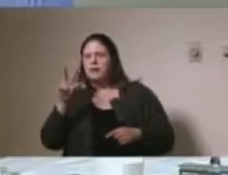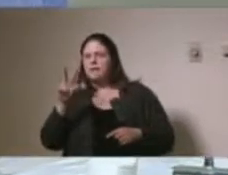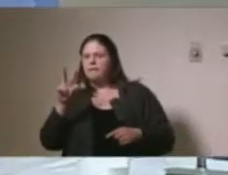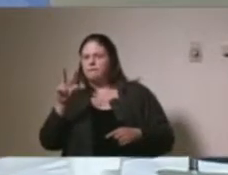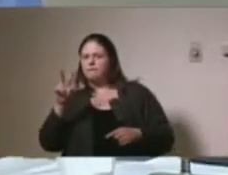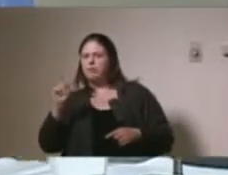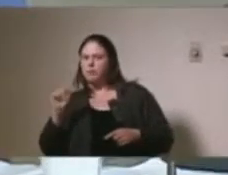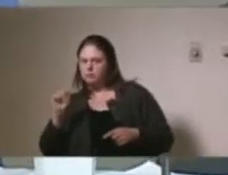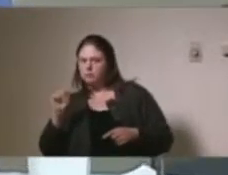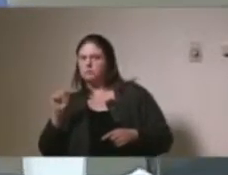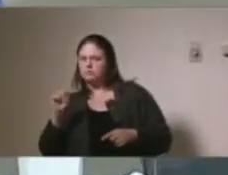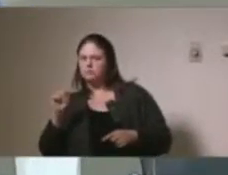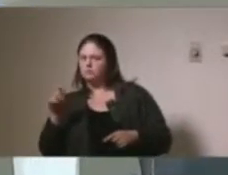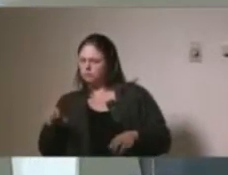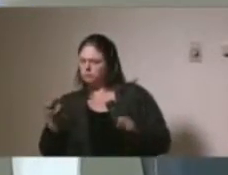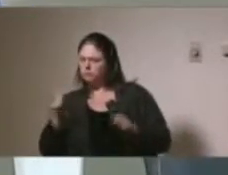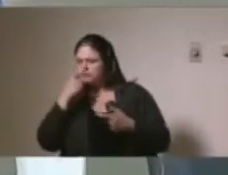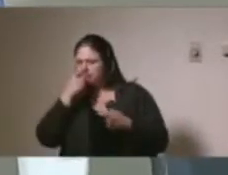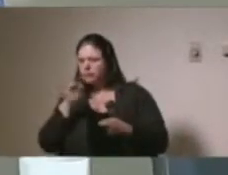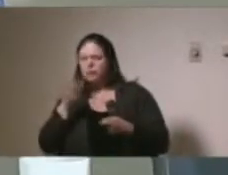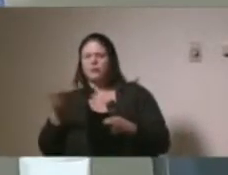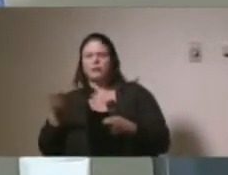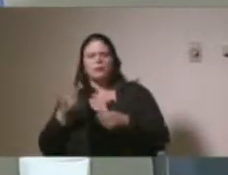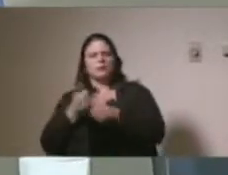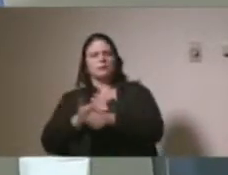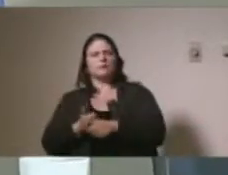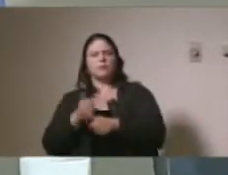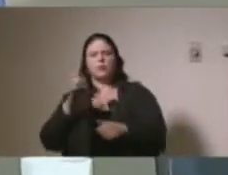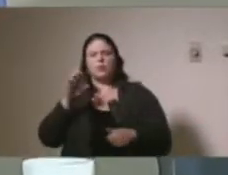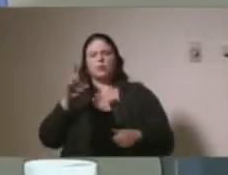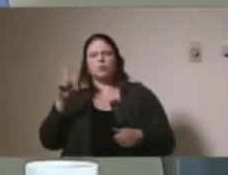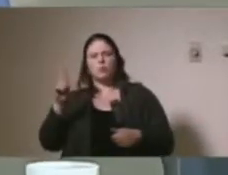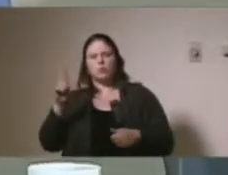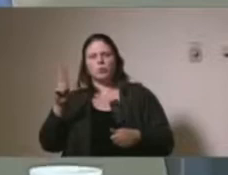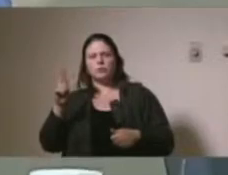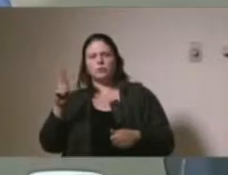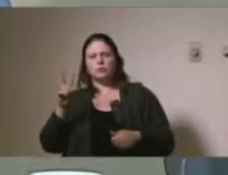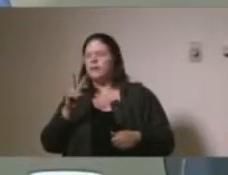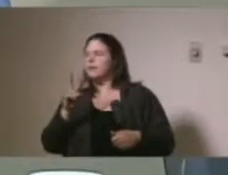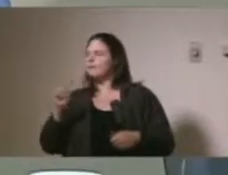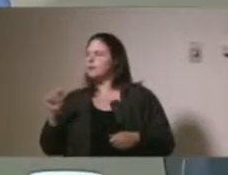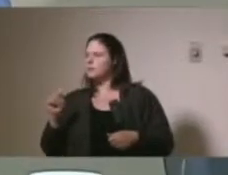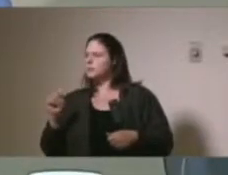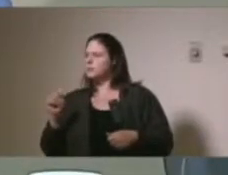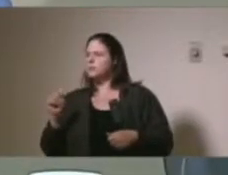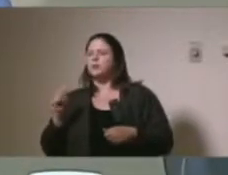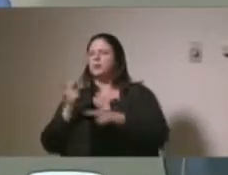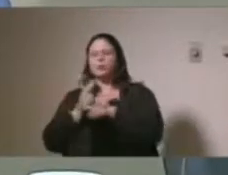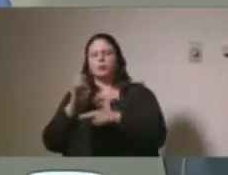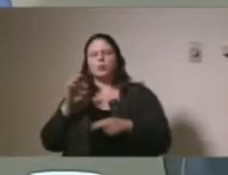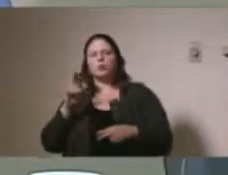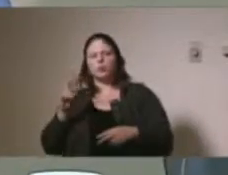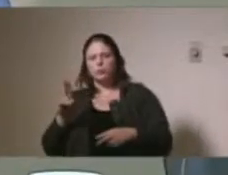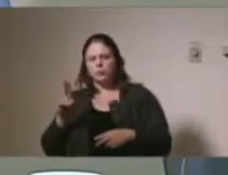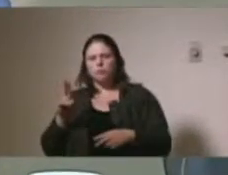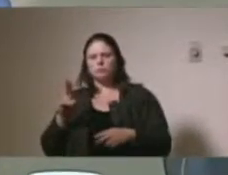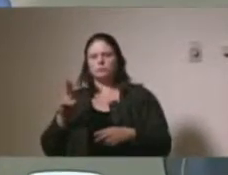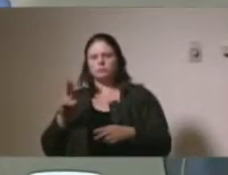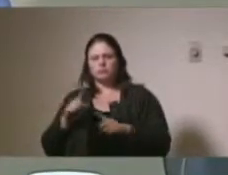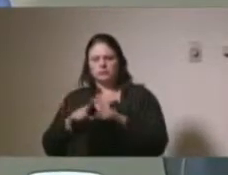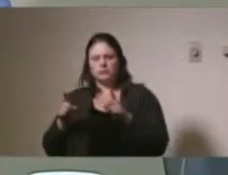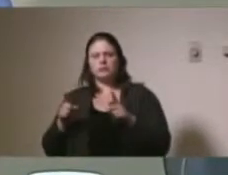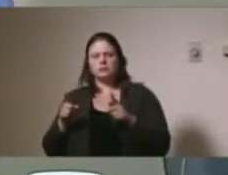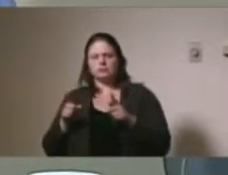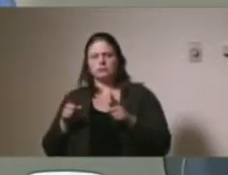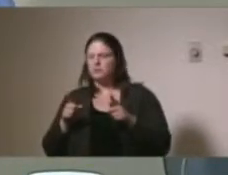its, for example, credit unions, where they're actually using the credit unions as mechanisms to help pay